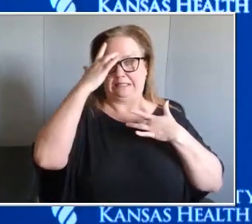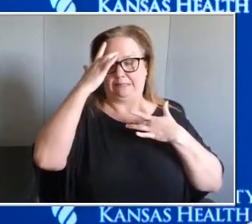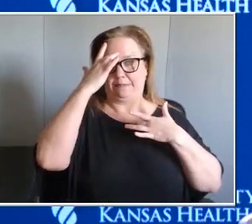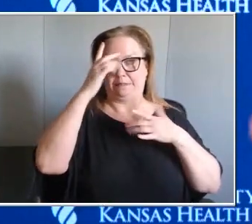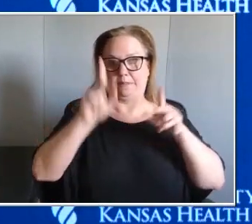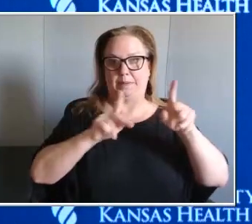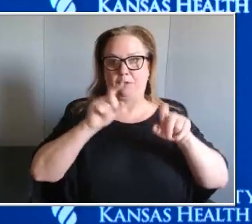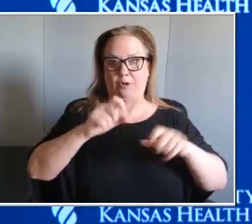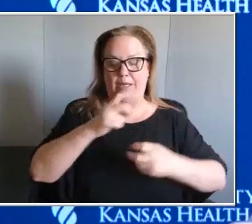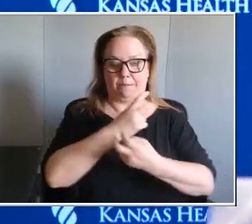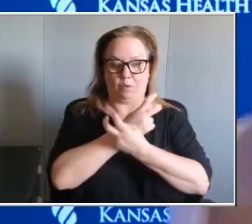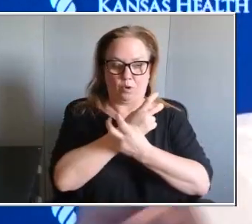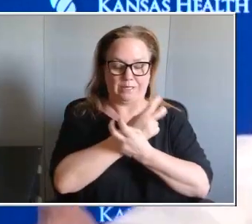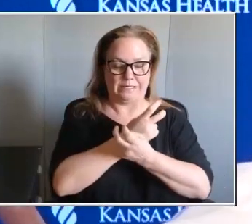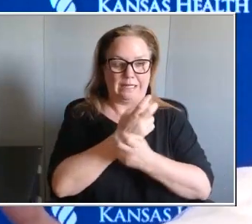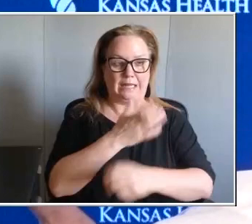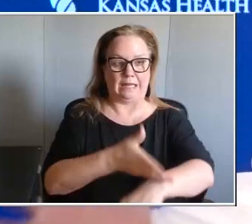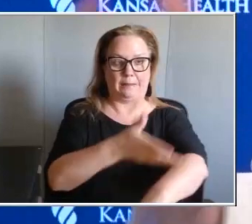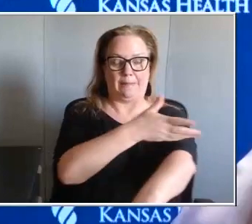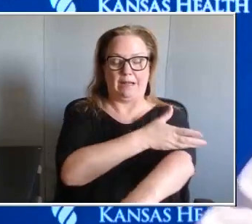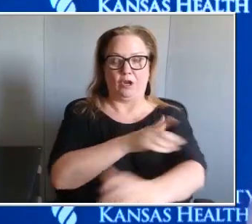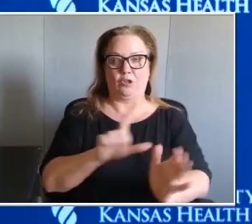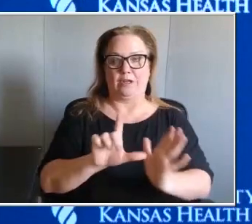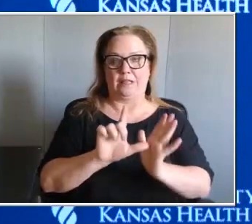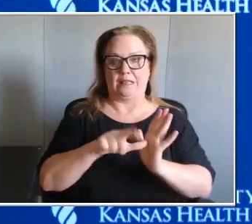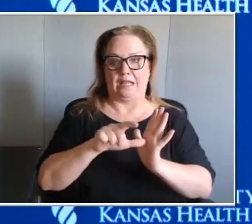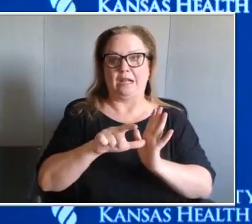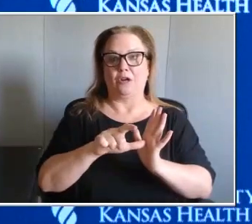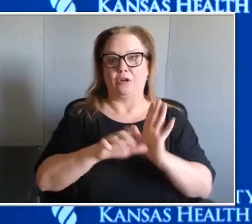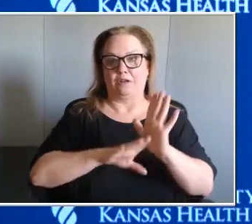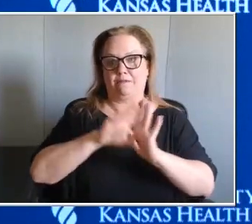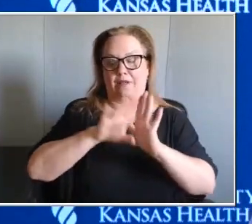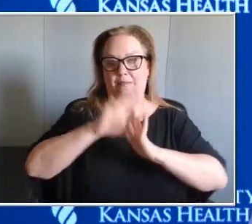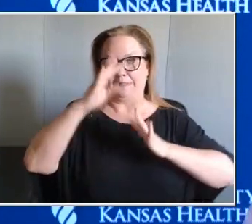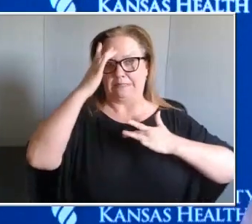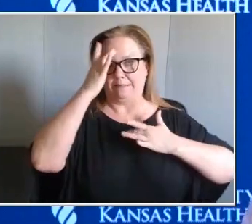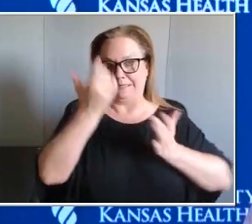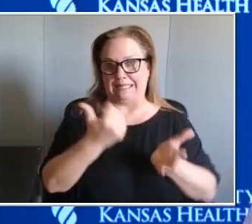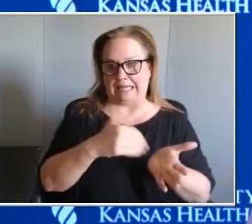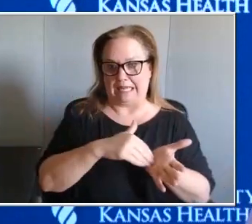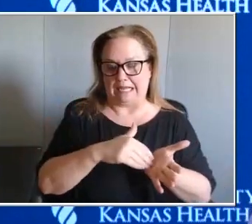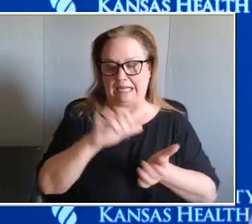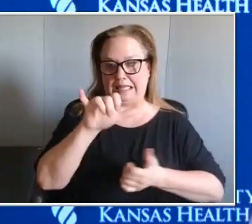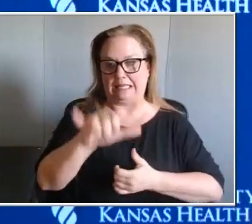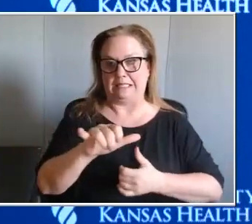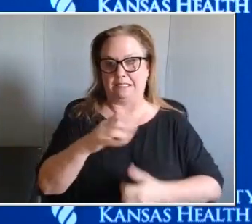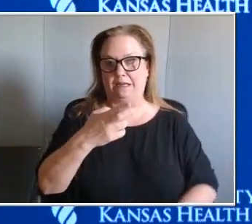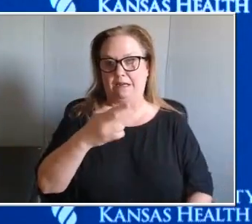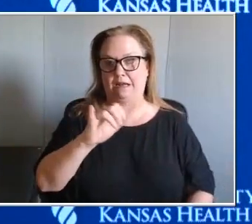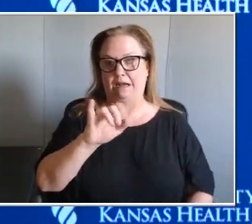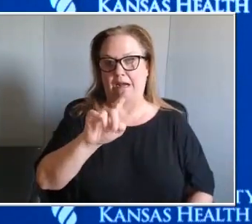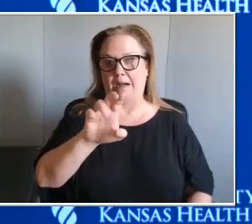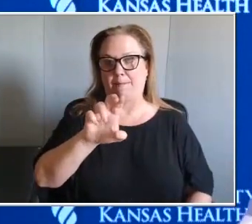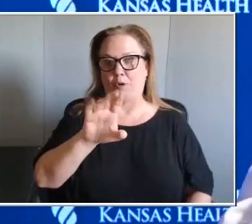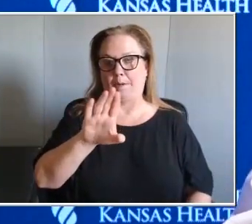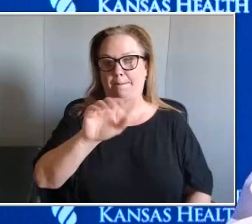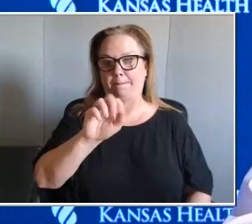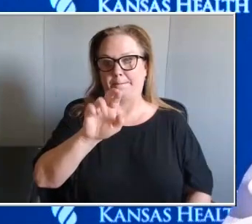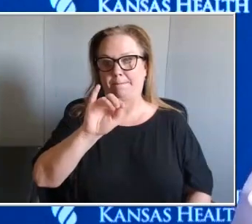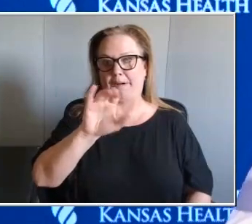get poisoned, get a little bit better, and then later on begin to develop symptoms again. And that's what hyperbaric oxygen therapy